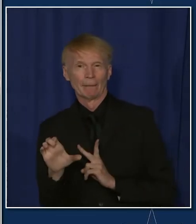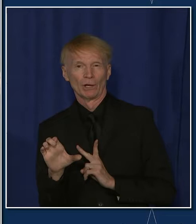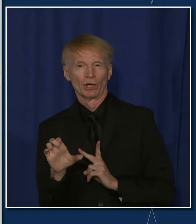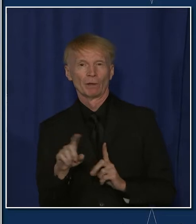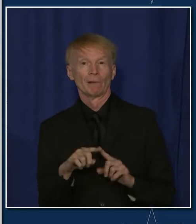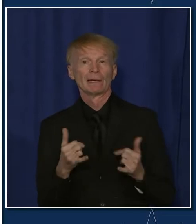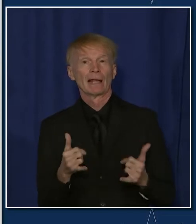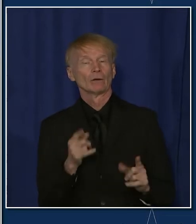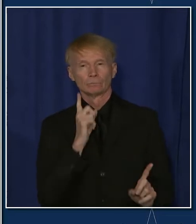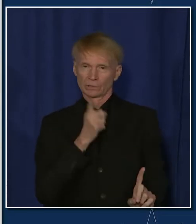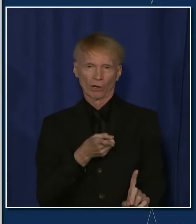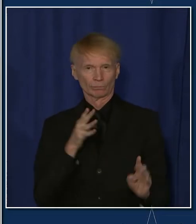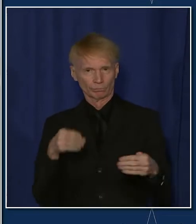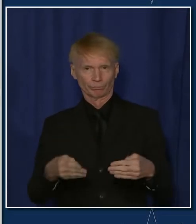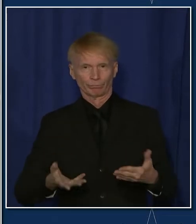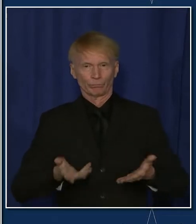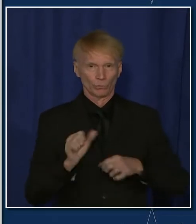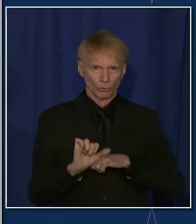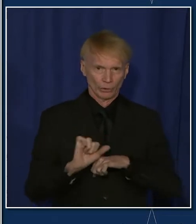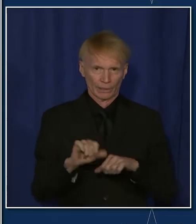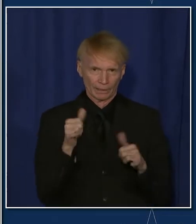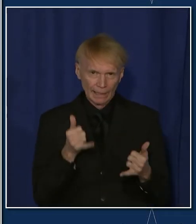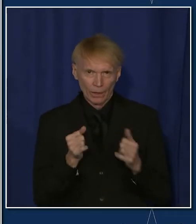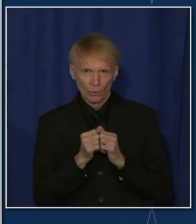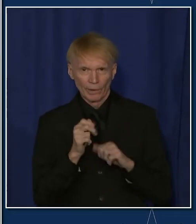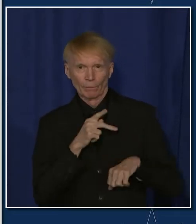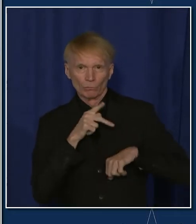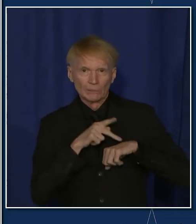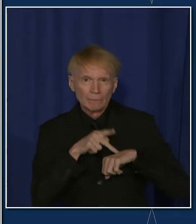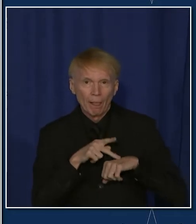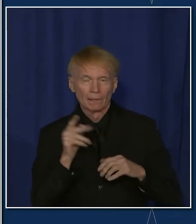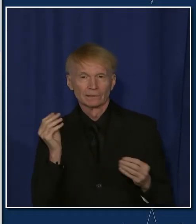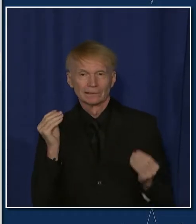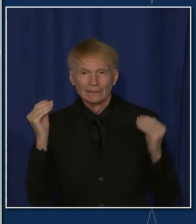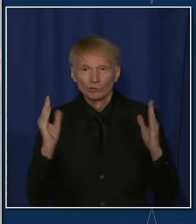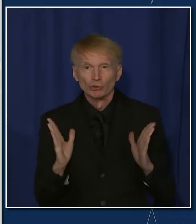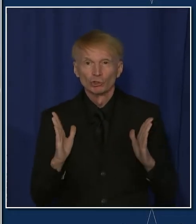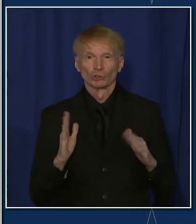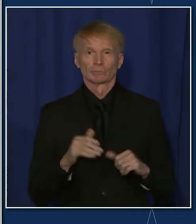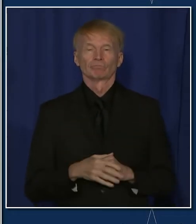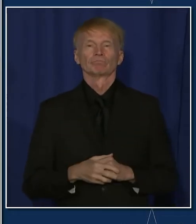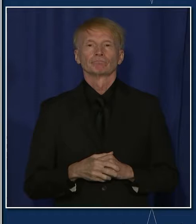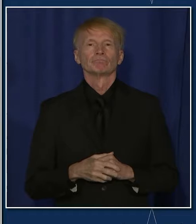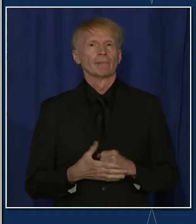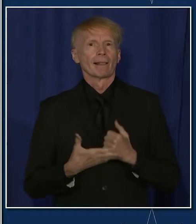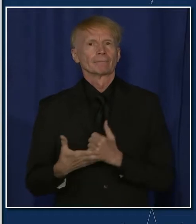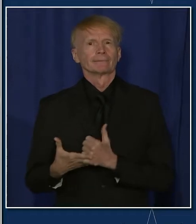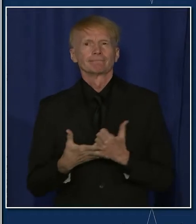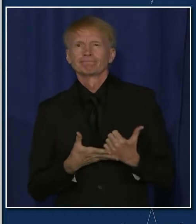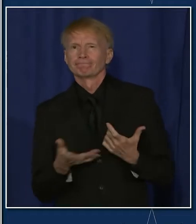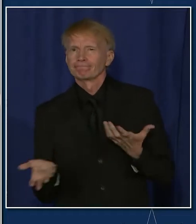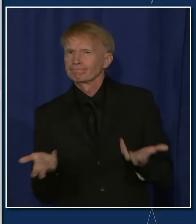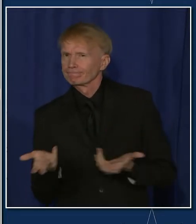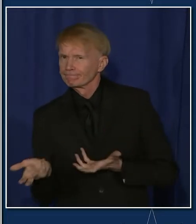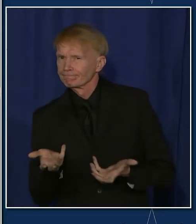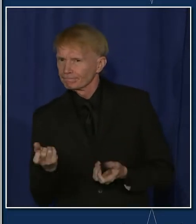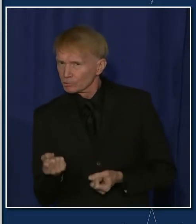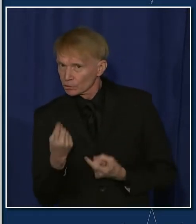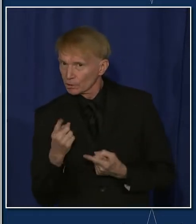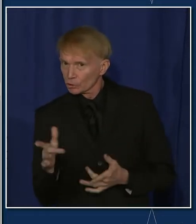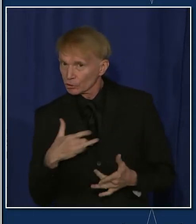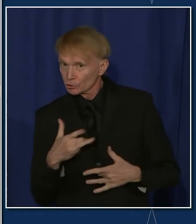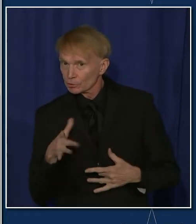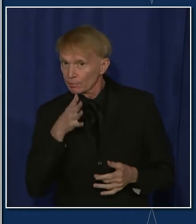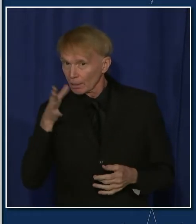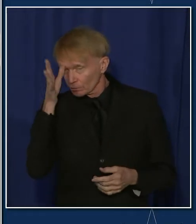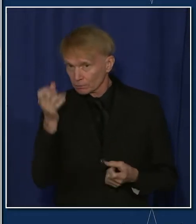very targeted. So we're going to be working now with our principals, our teachers, and really helping to just trying to understand what are the concerns that